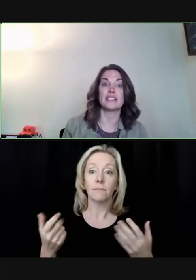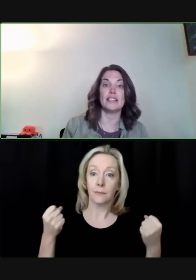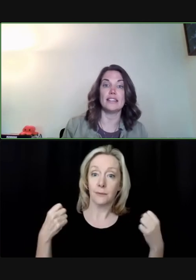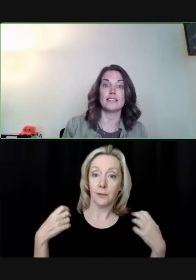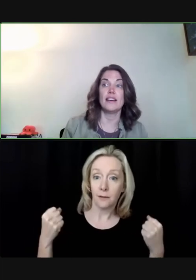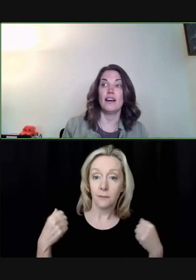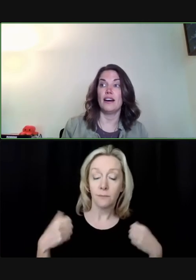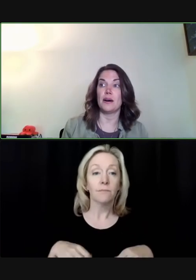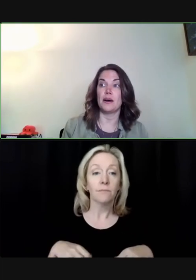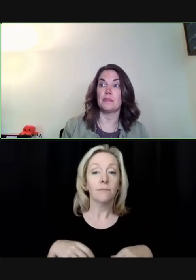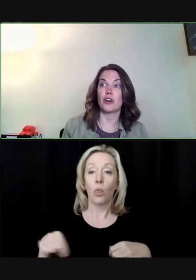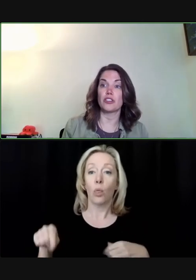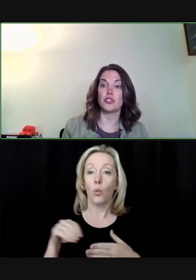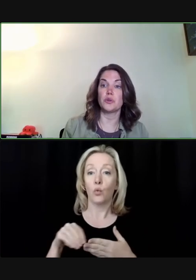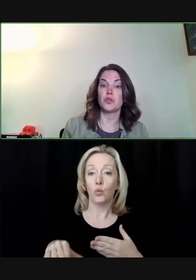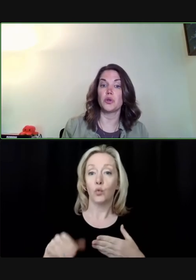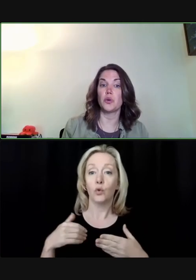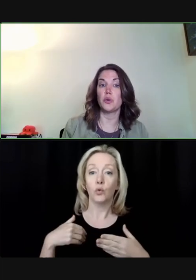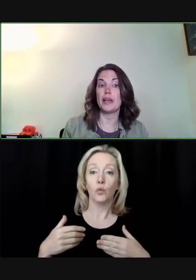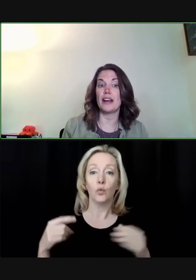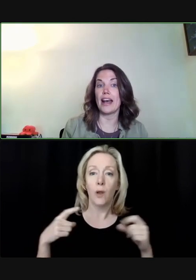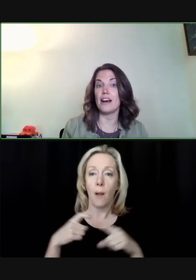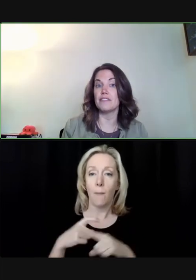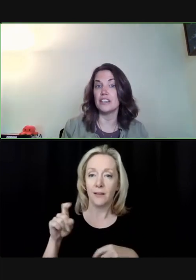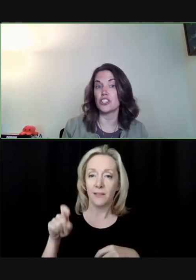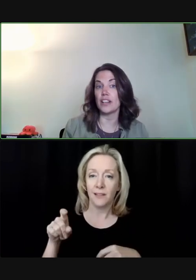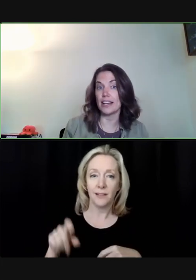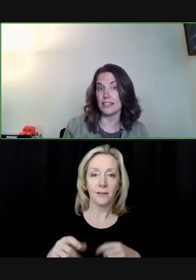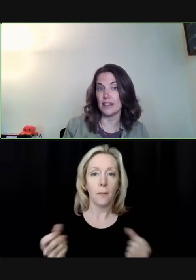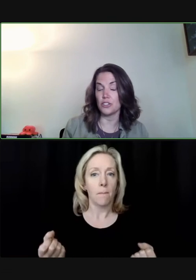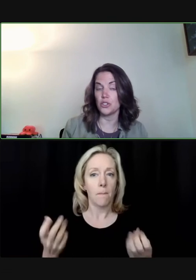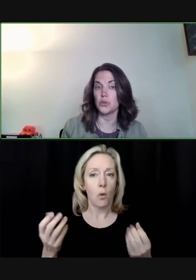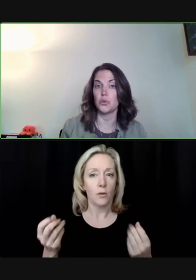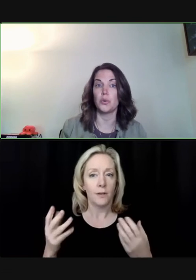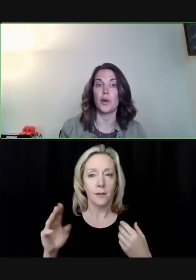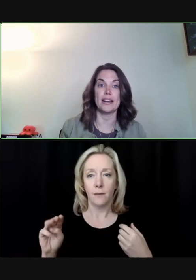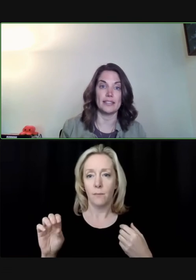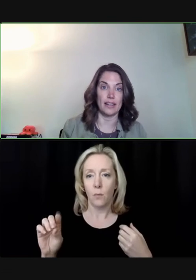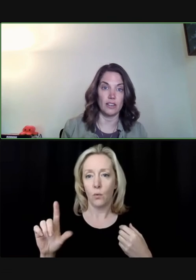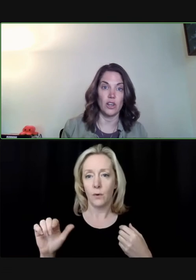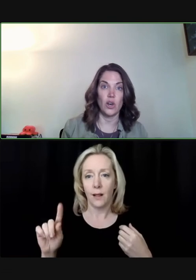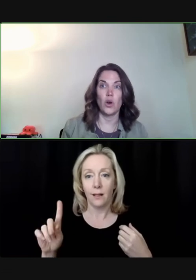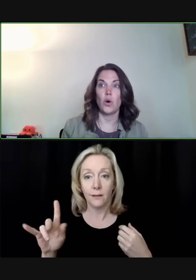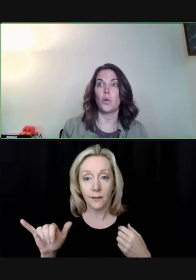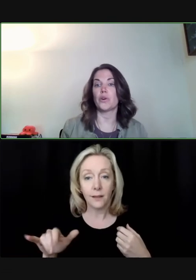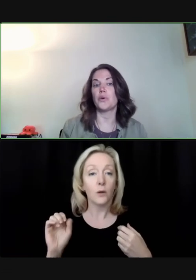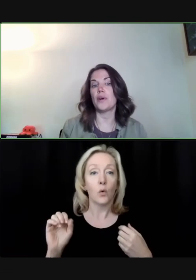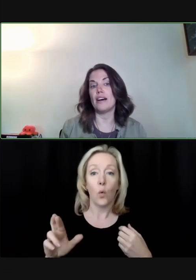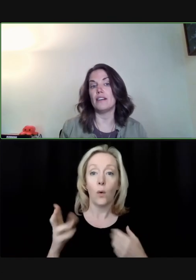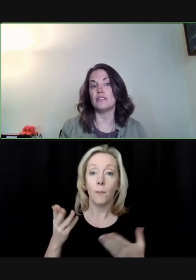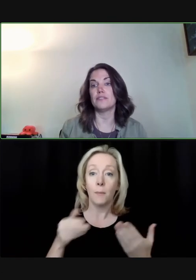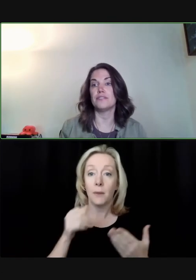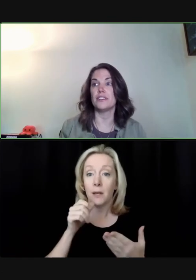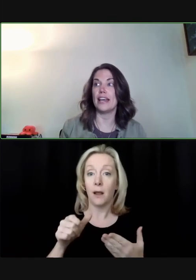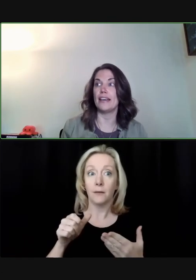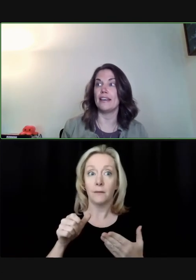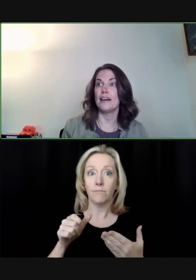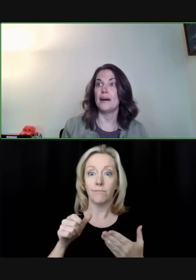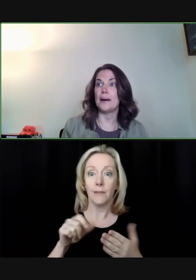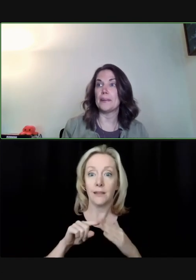some complex needs, are students who may not have initial access to ASL, or who